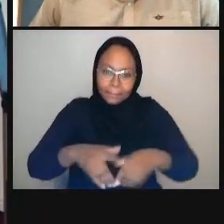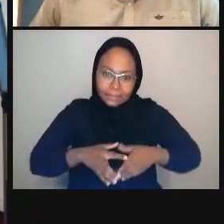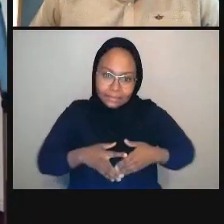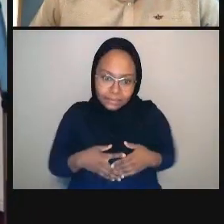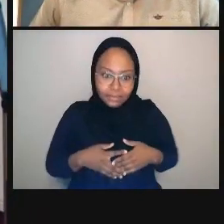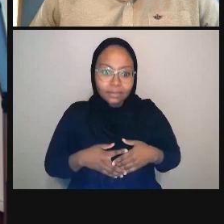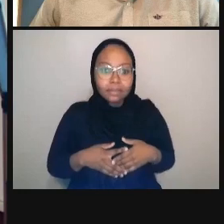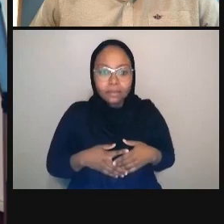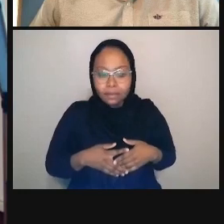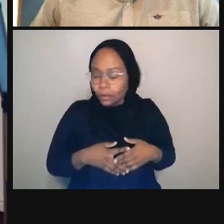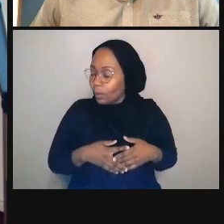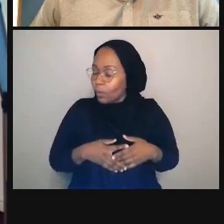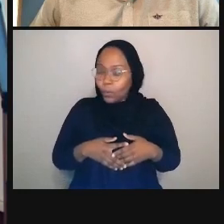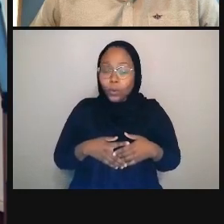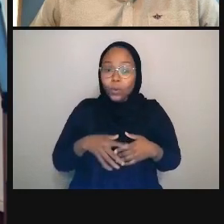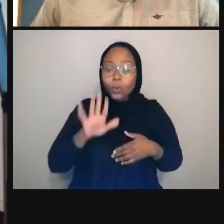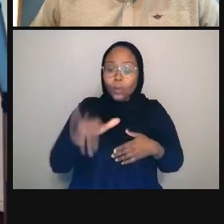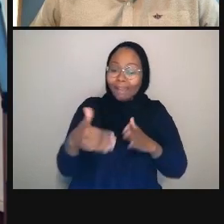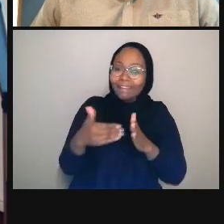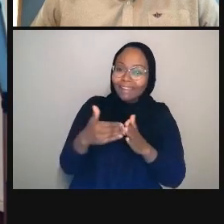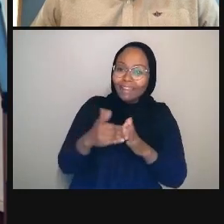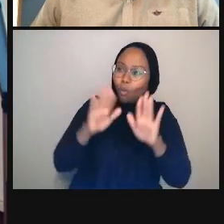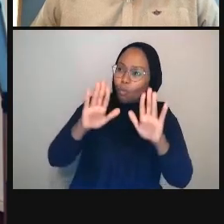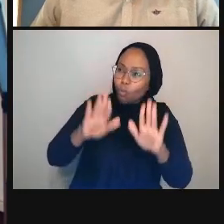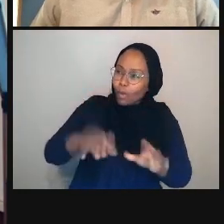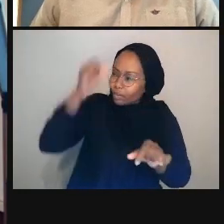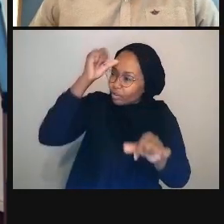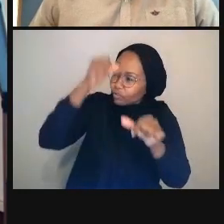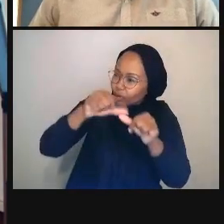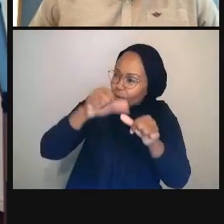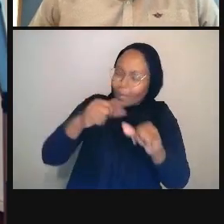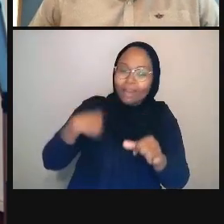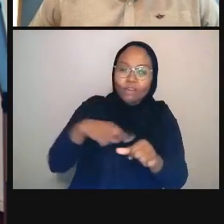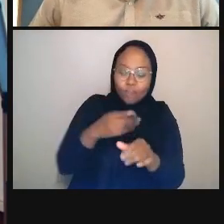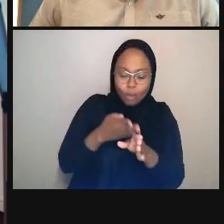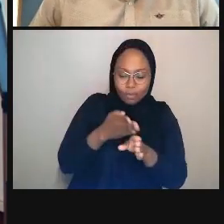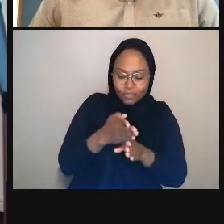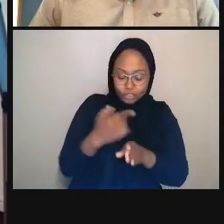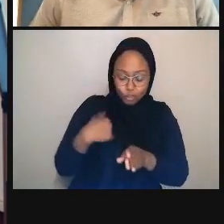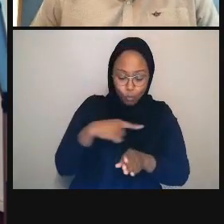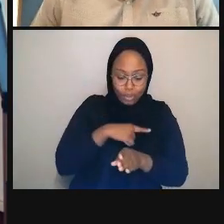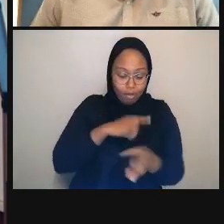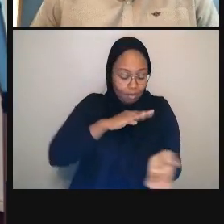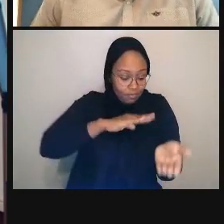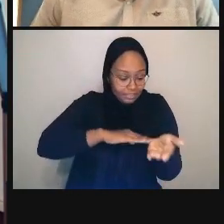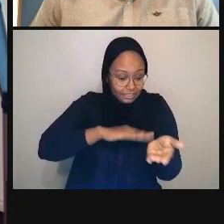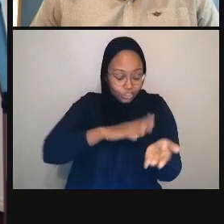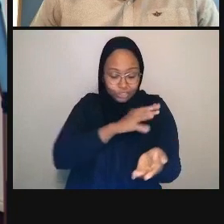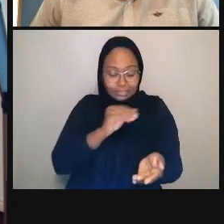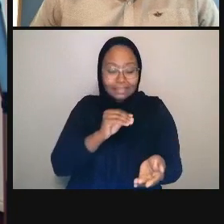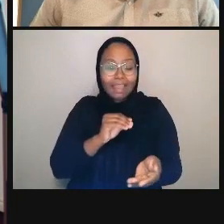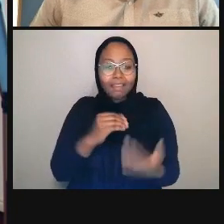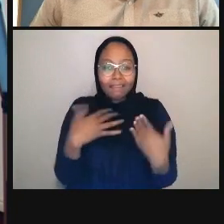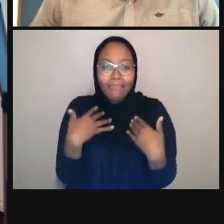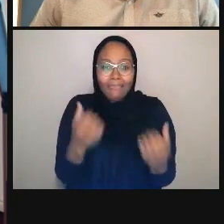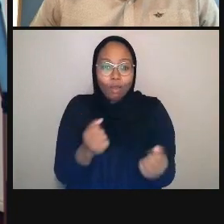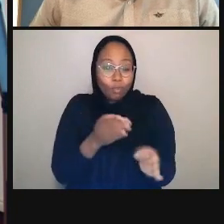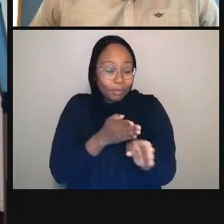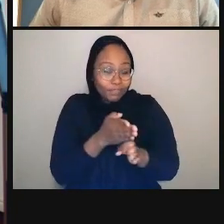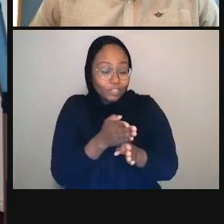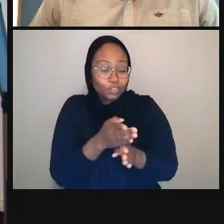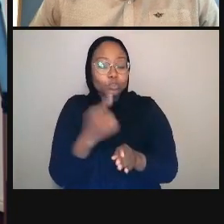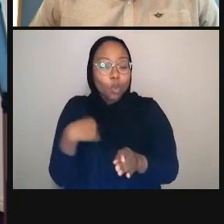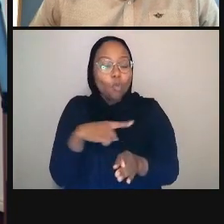Again, a great reminder of the professional obligation that we as physicians and health professionals really need to bring to the table to really